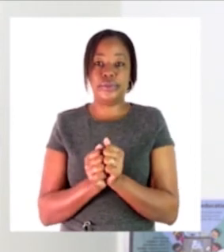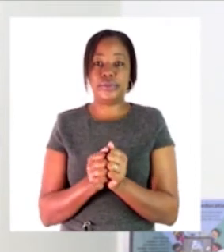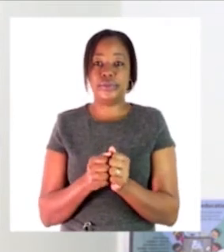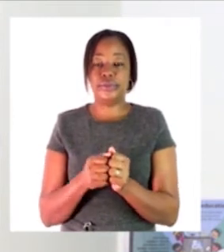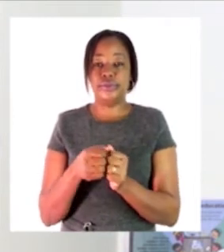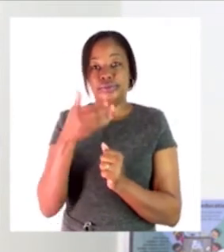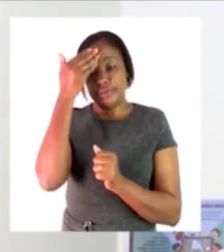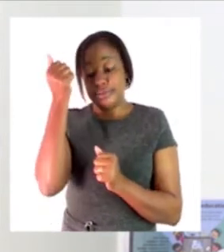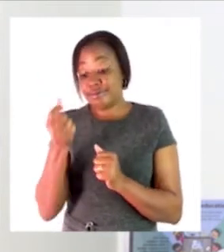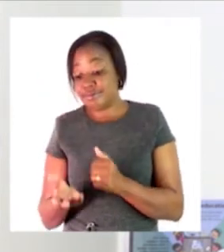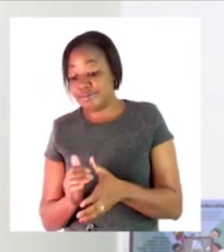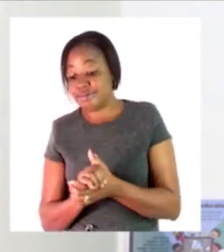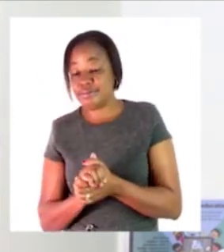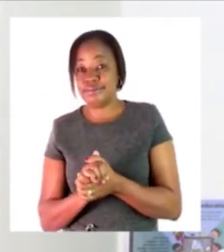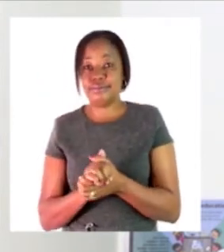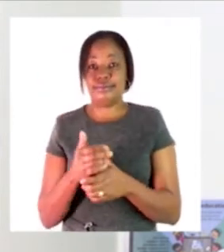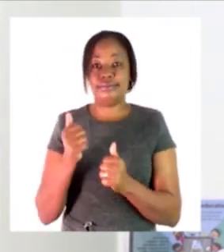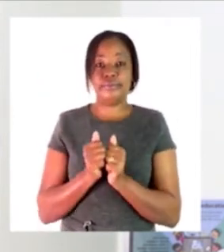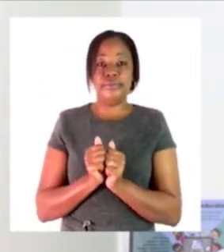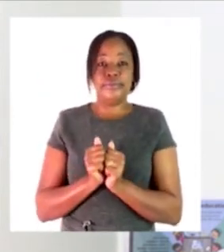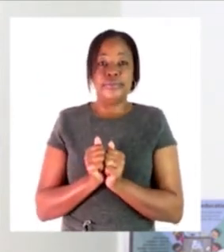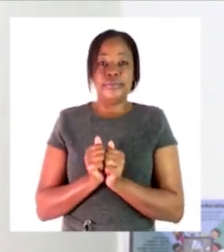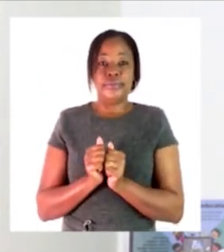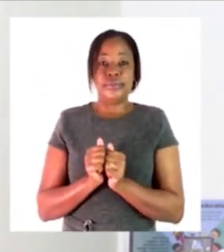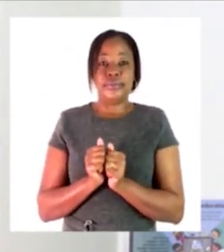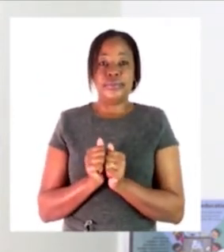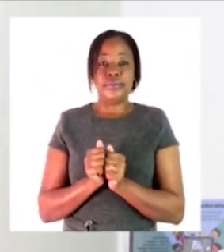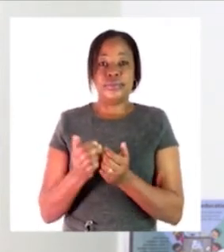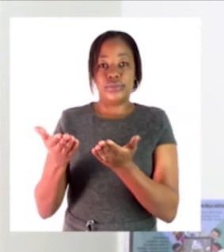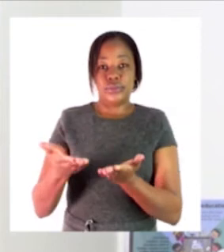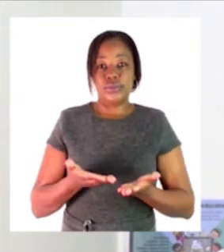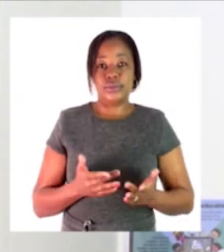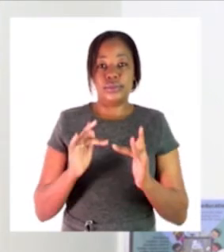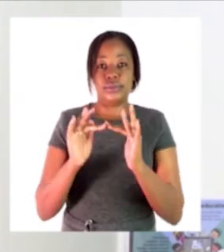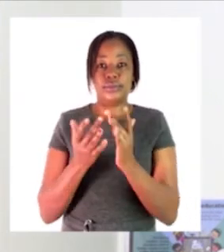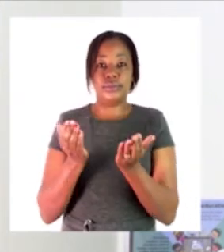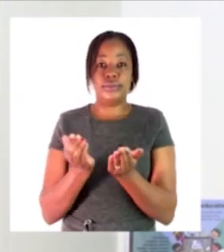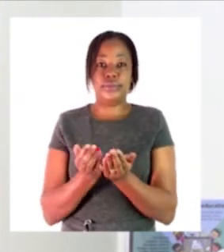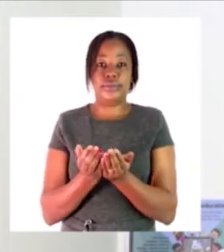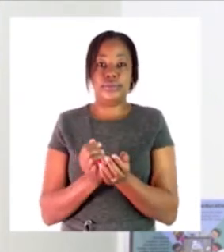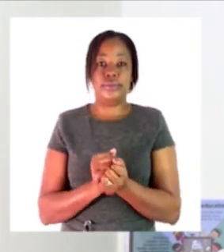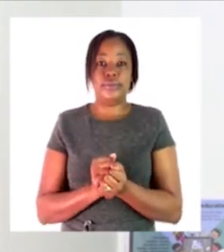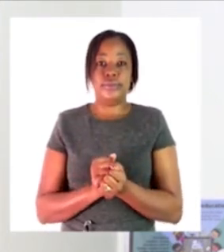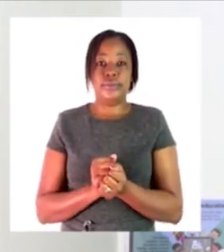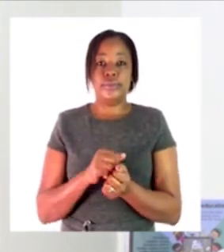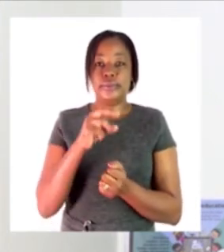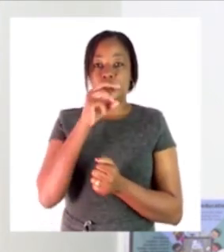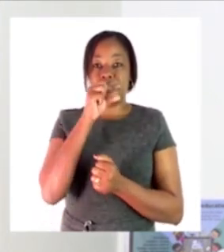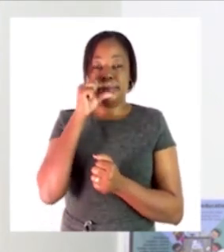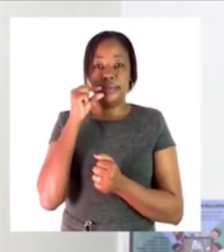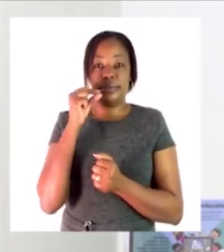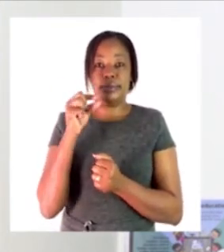today? Okay. Welcome to my zone online school. My name